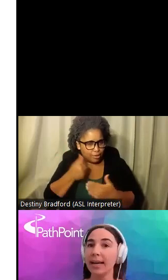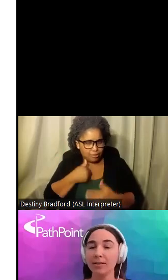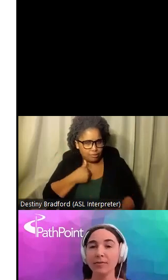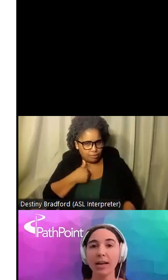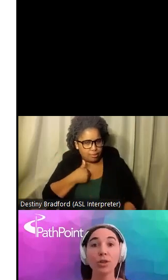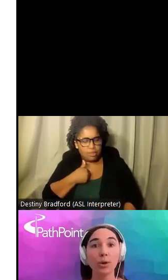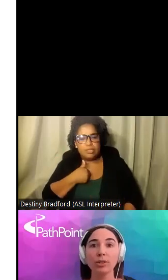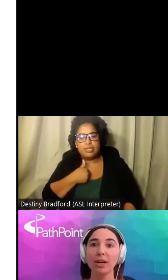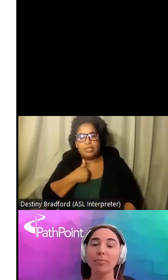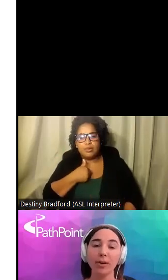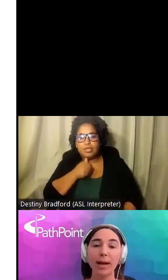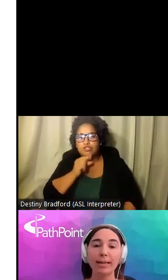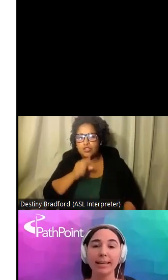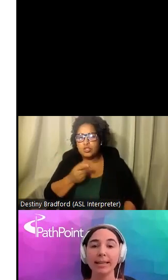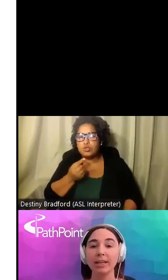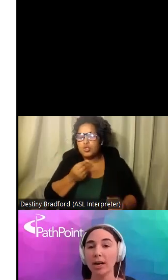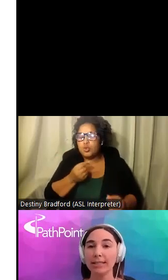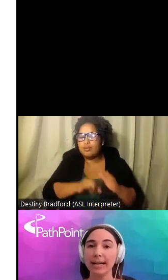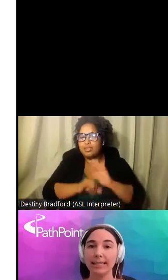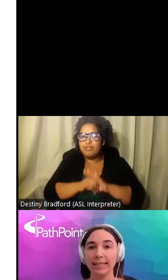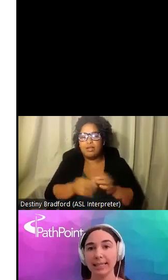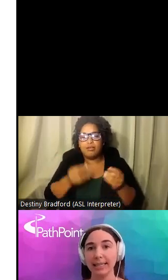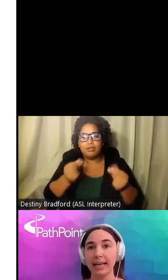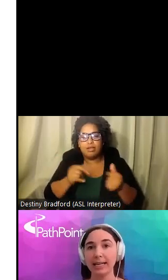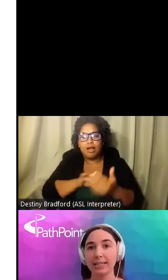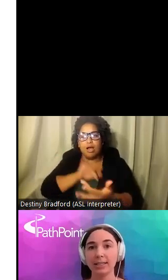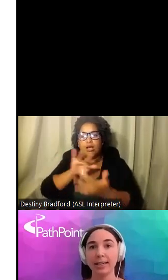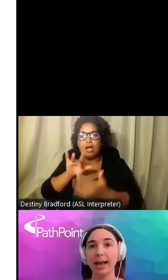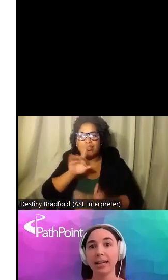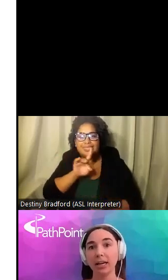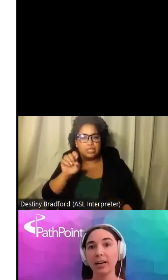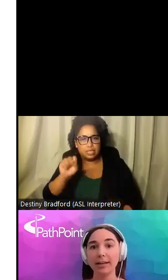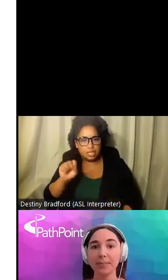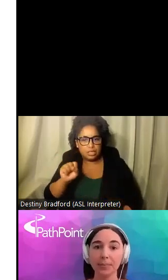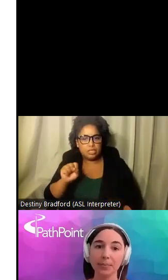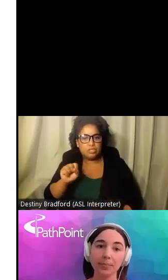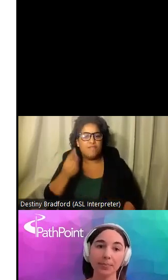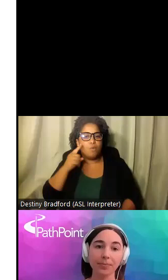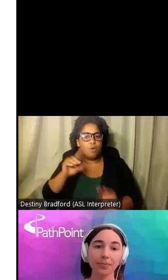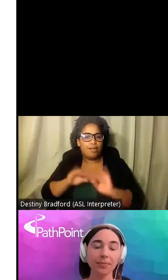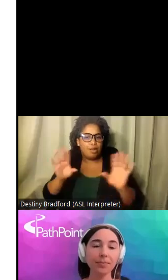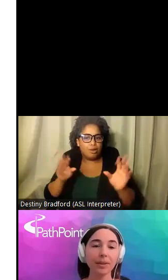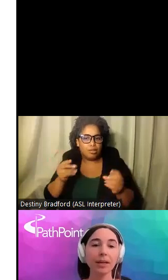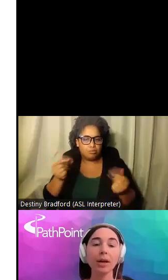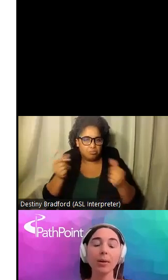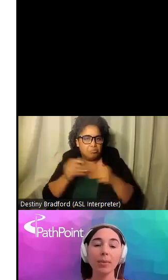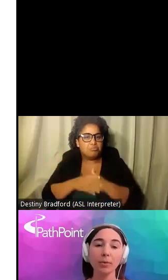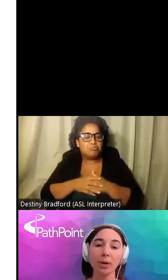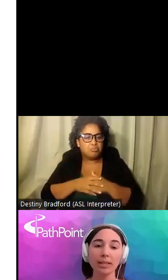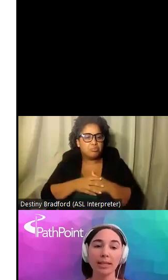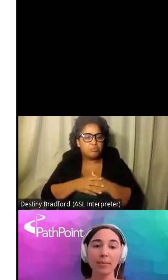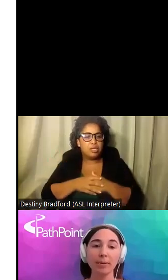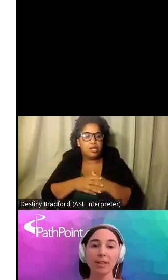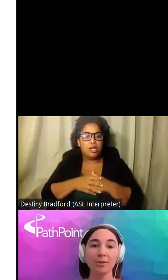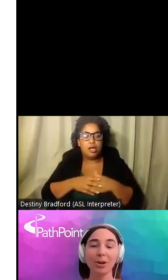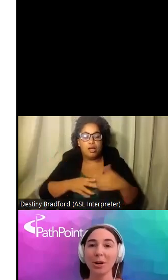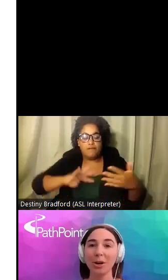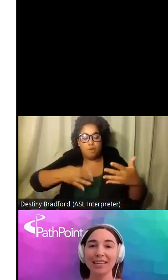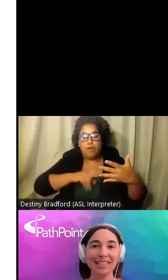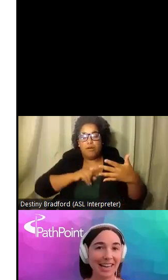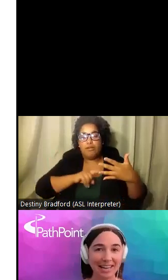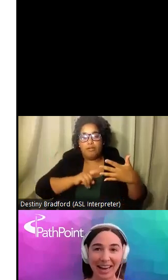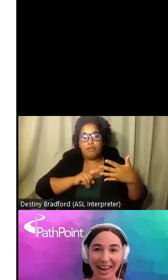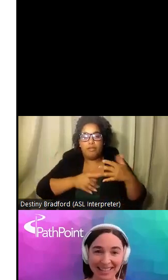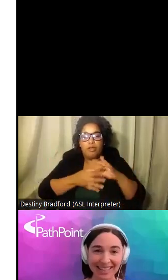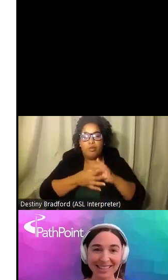I identified those up front and contacted DDS to get clarity. My fourth tip is